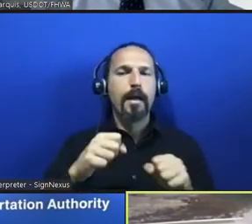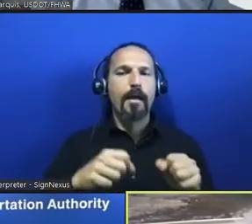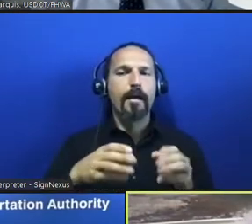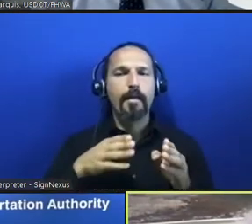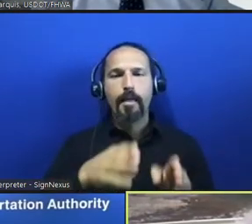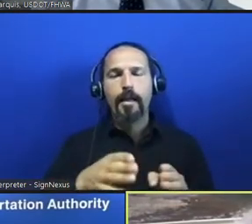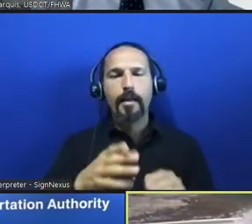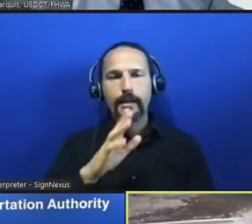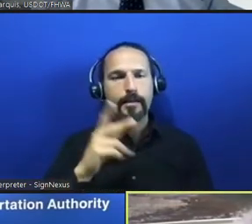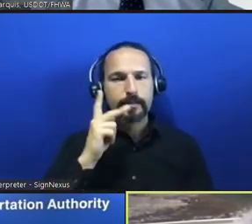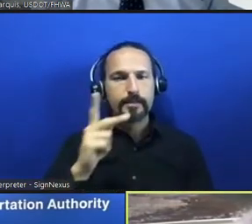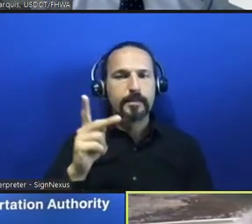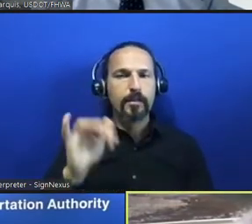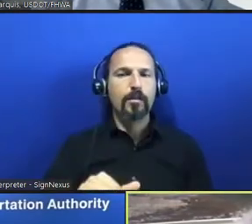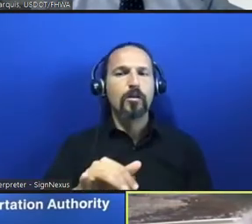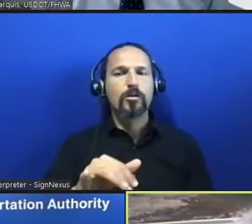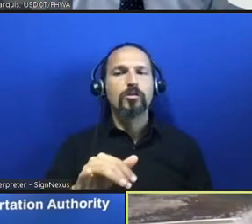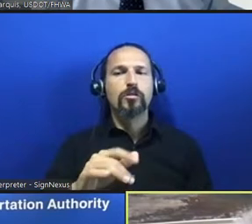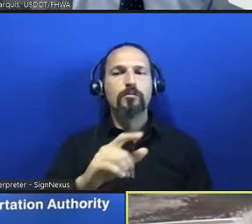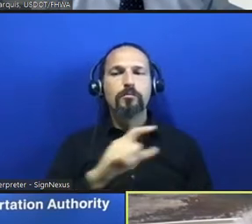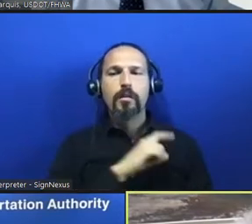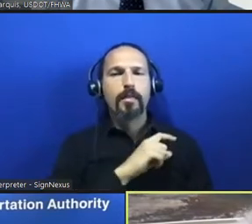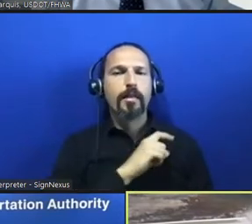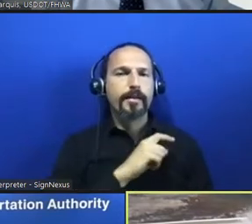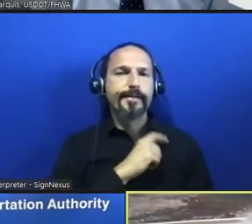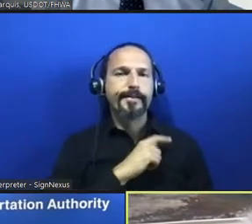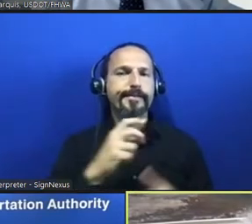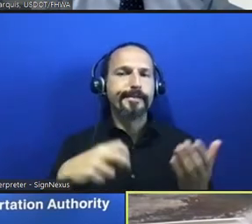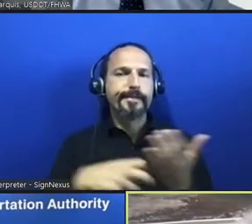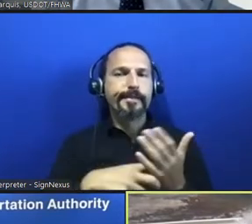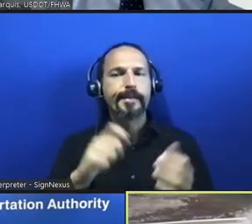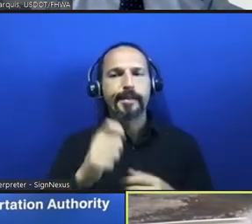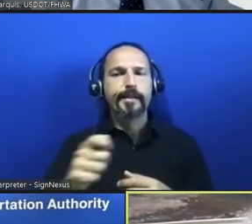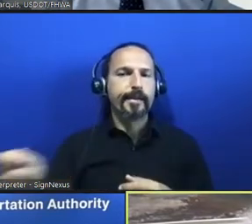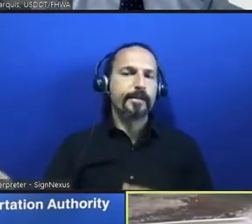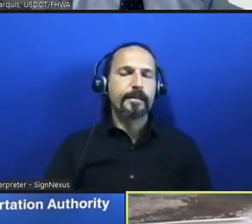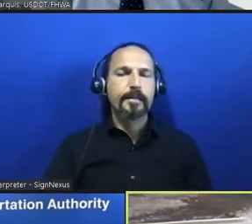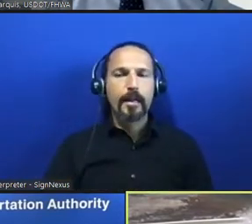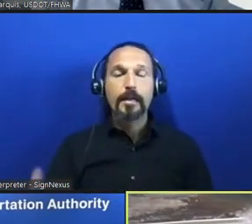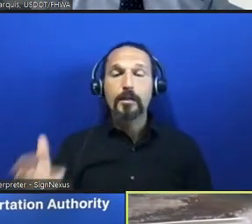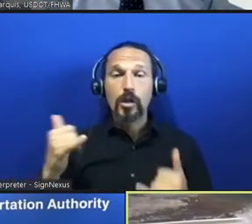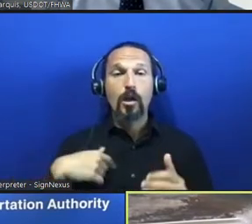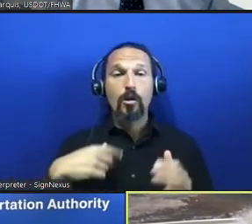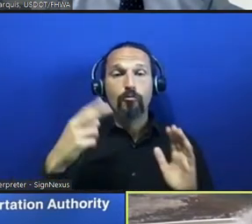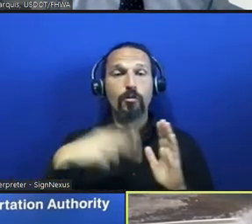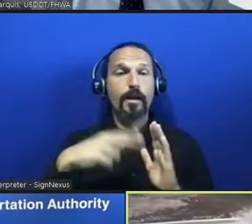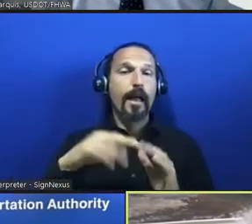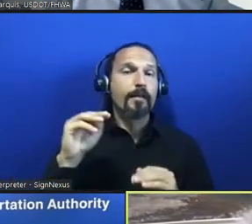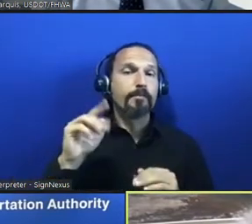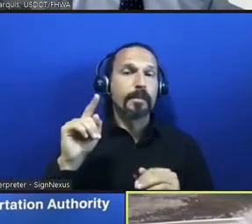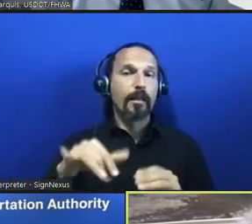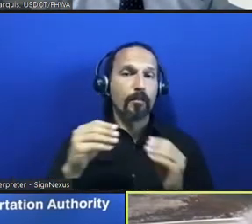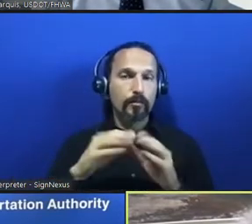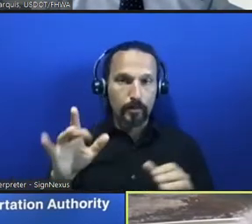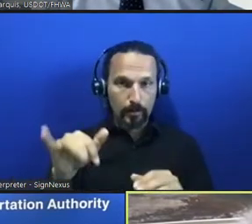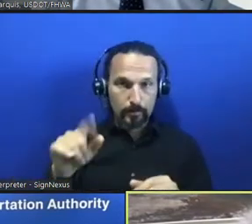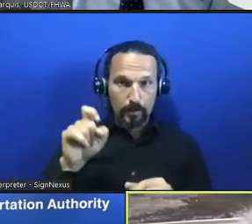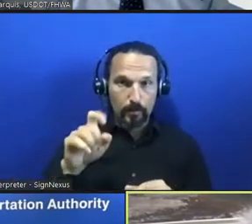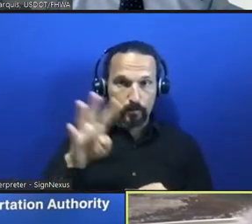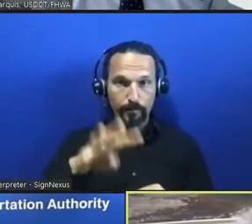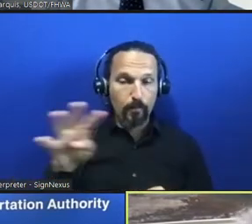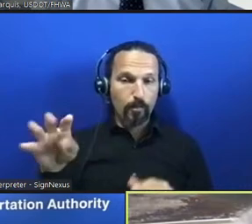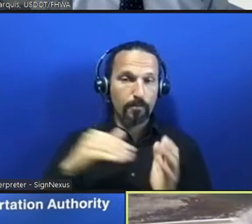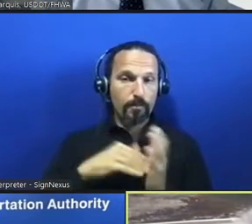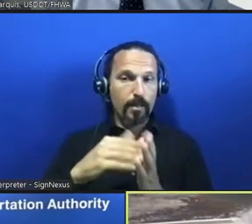rarely see traffic officers enforcing parking ordinances today I read that the MTA loses 144 million